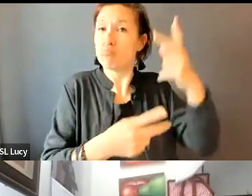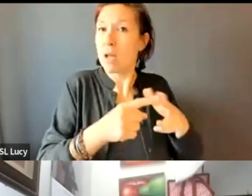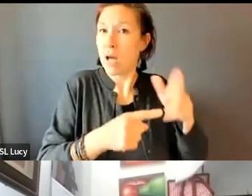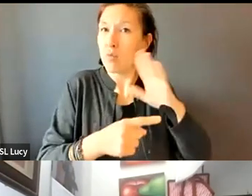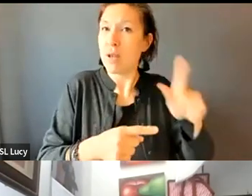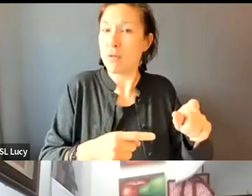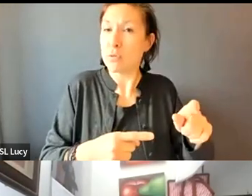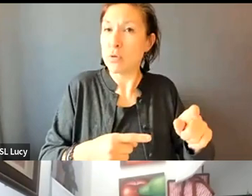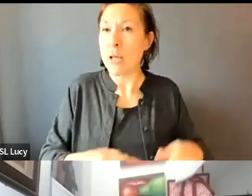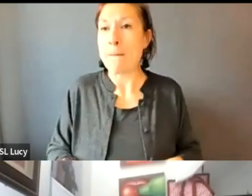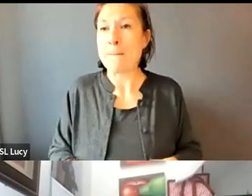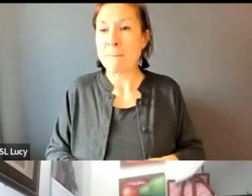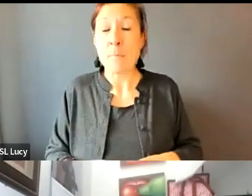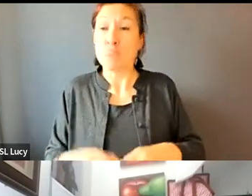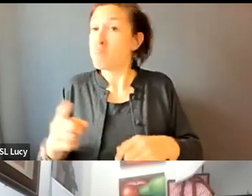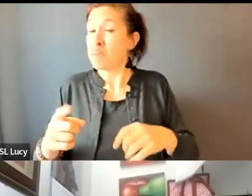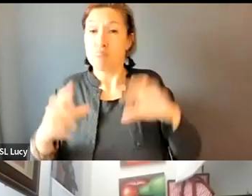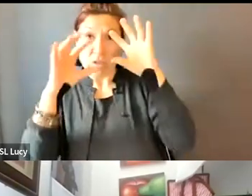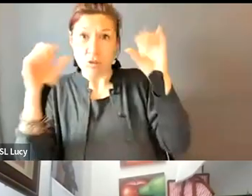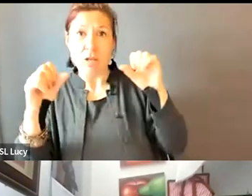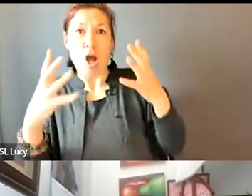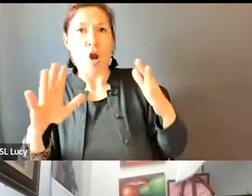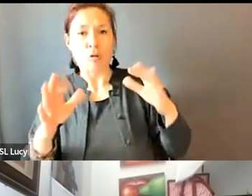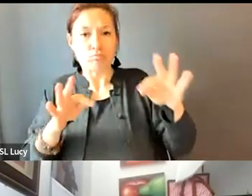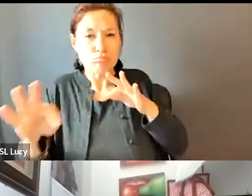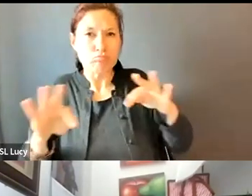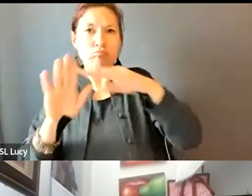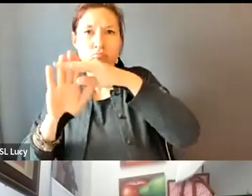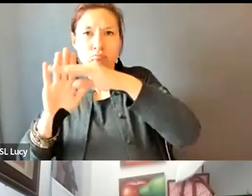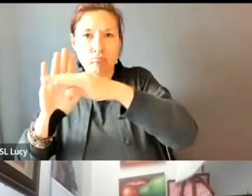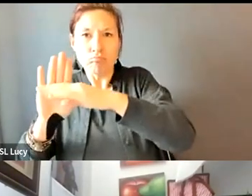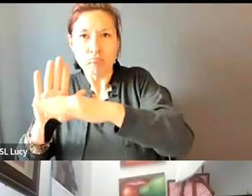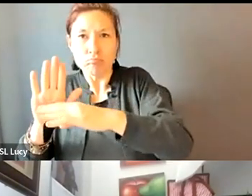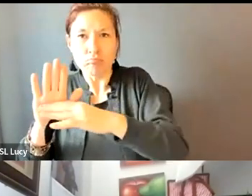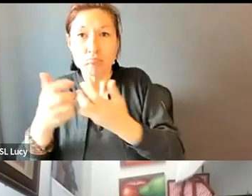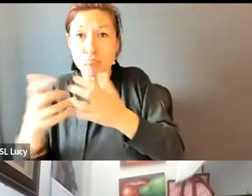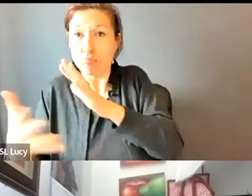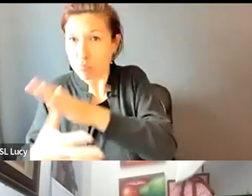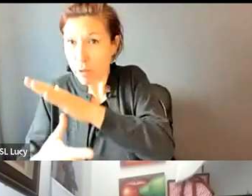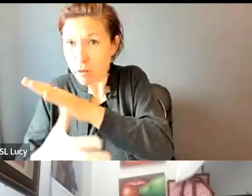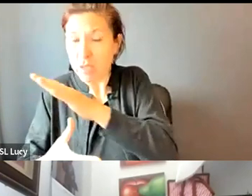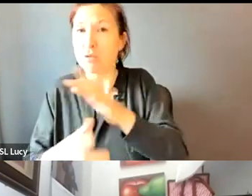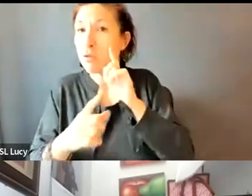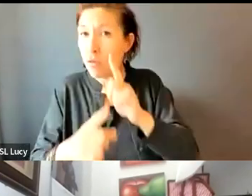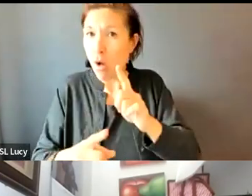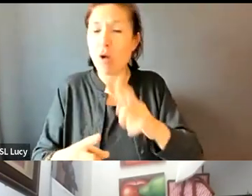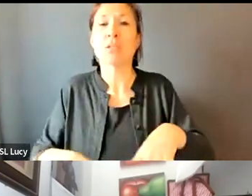budget that aligns with her priorities aligns with our goals and and guardrails aligns with the mou that we have had with